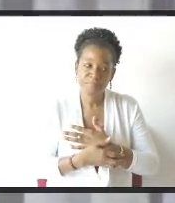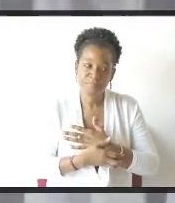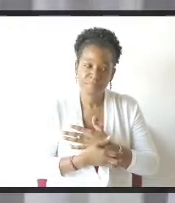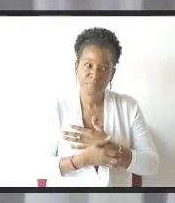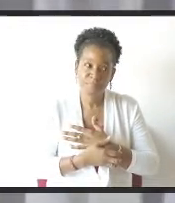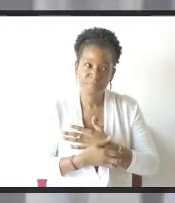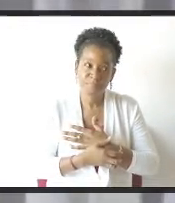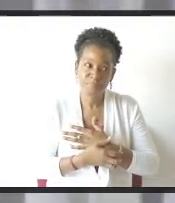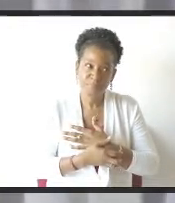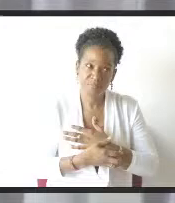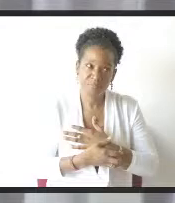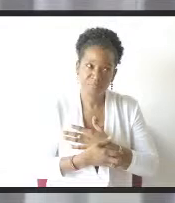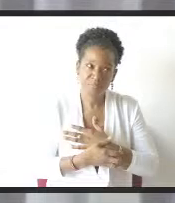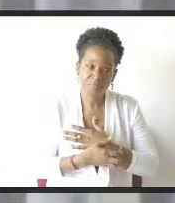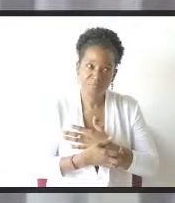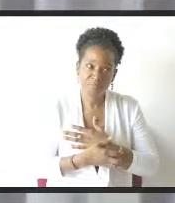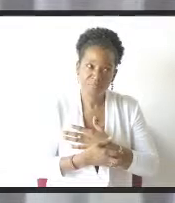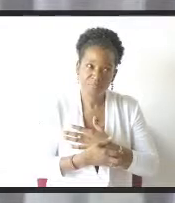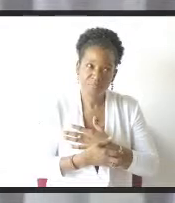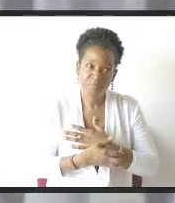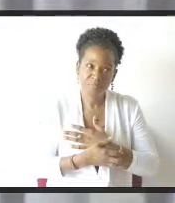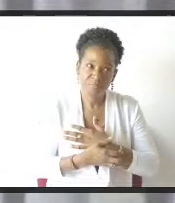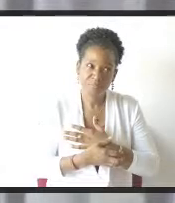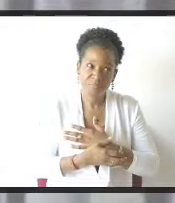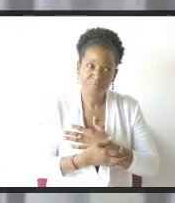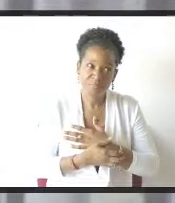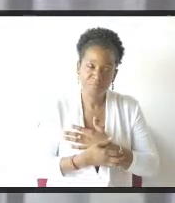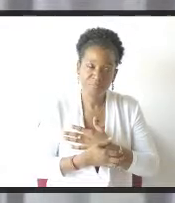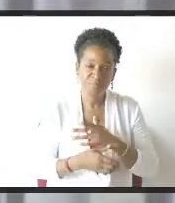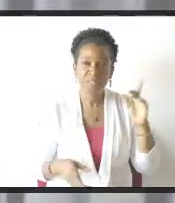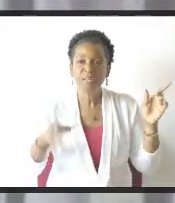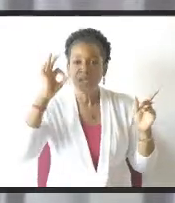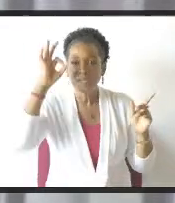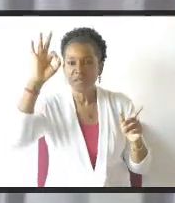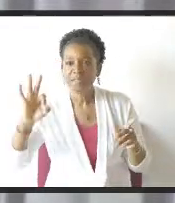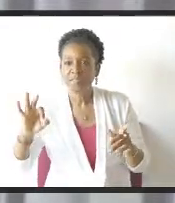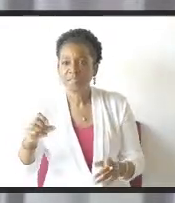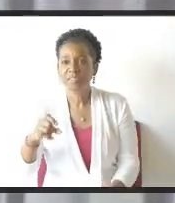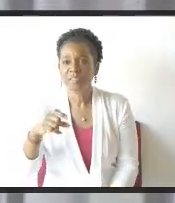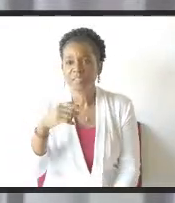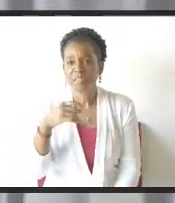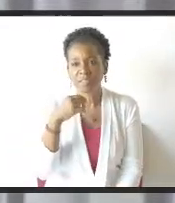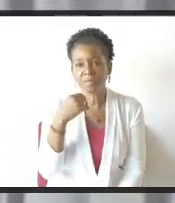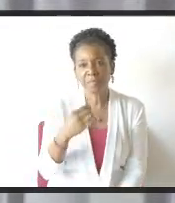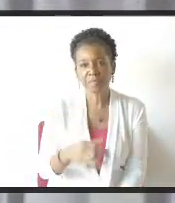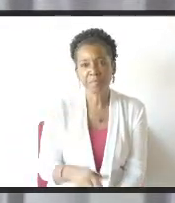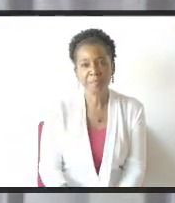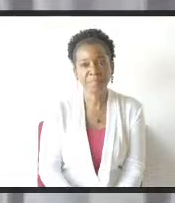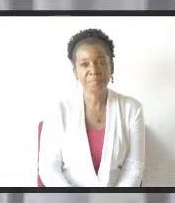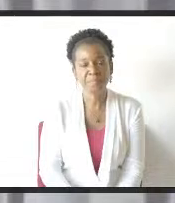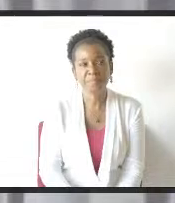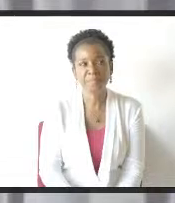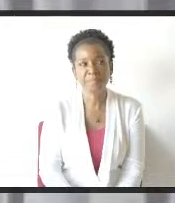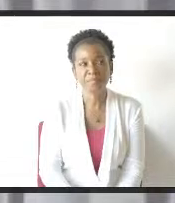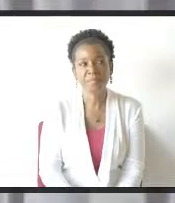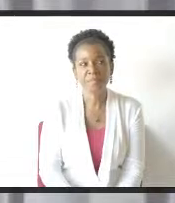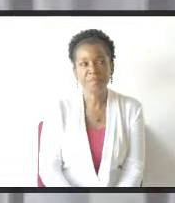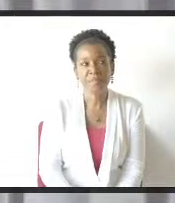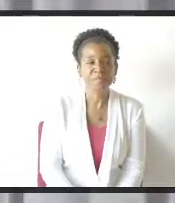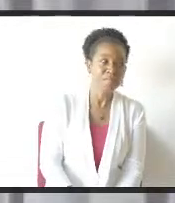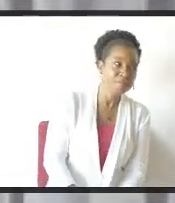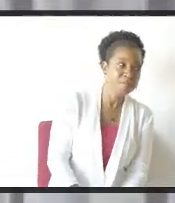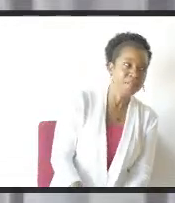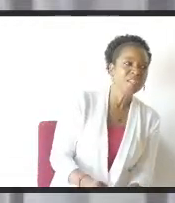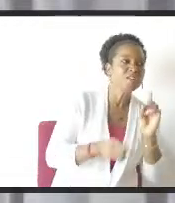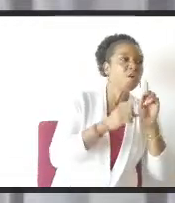My number one entertainment was at church. And I had a little group of fellows with me. And especially when some of